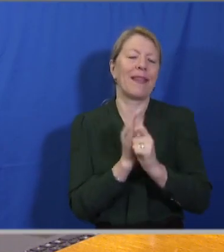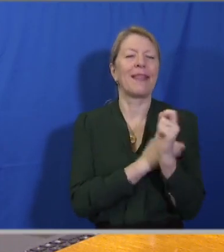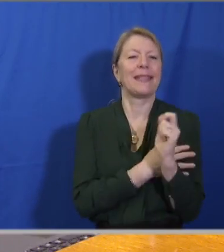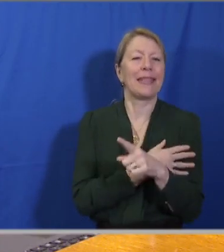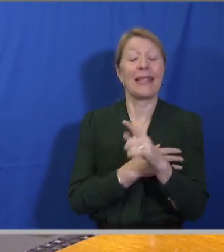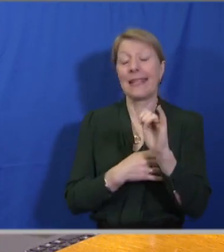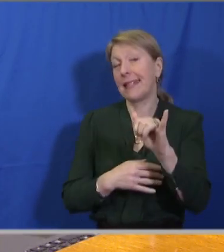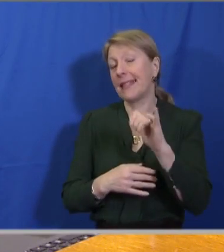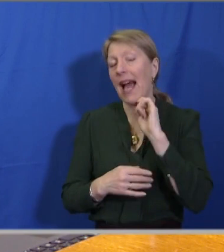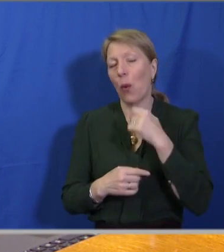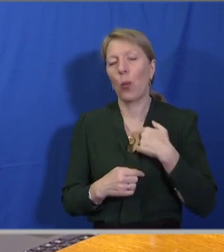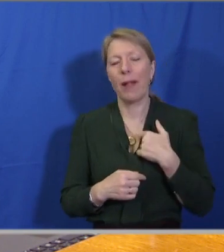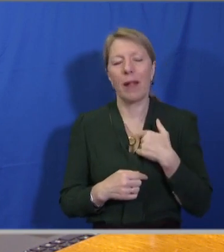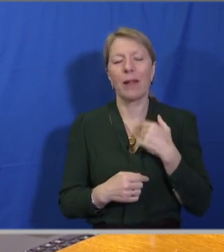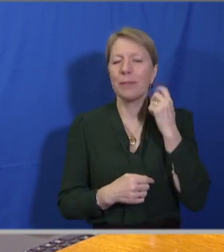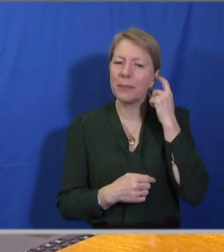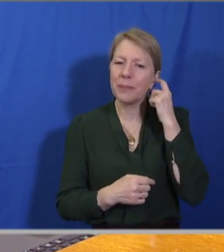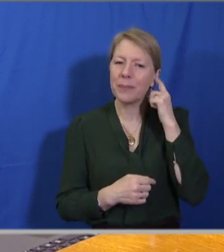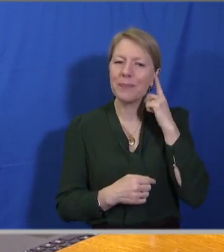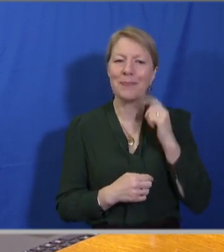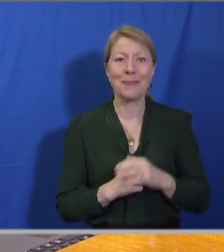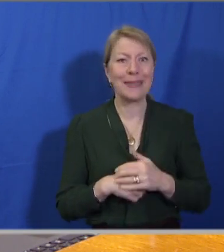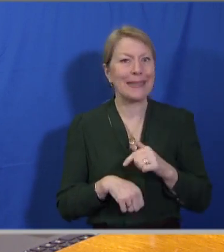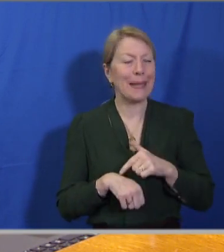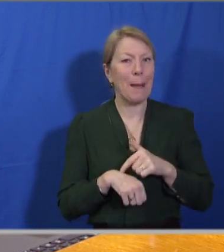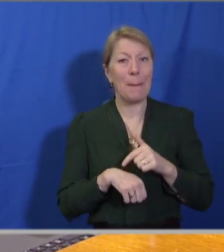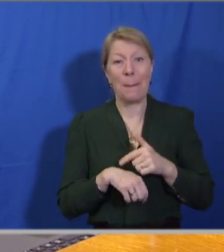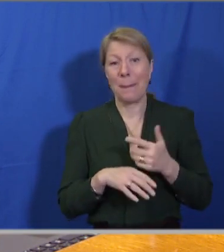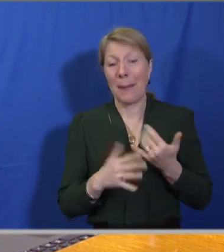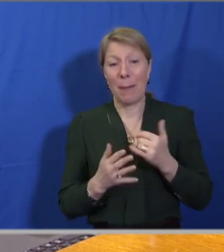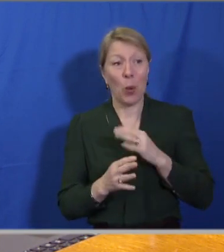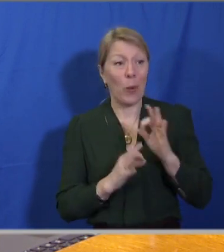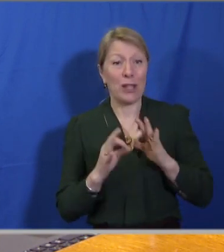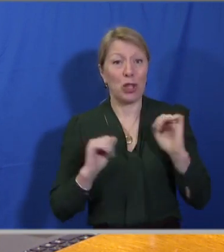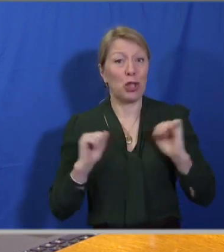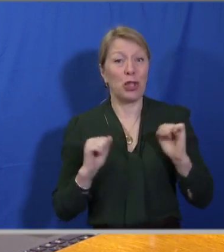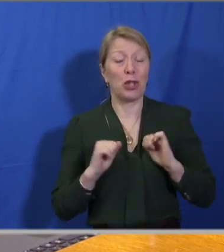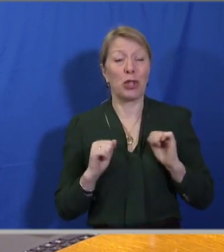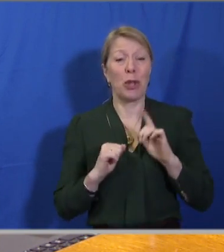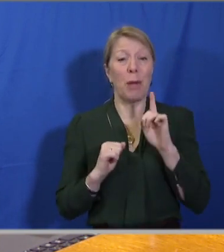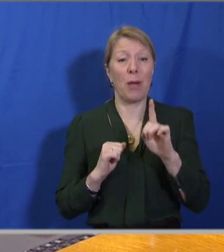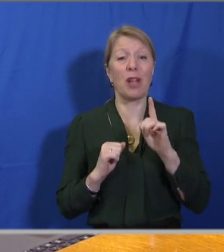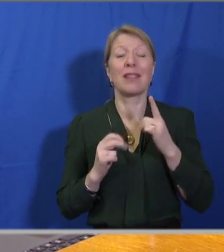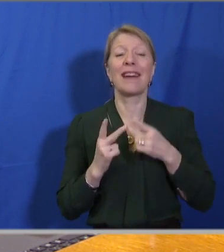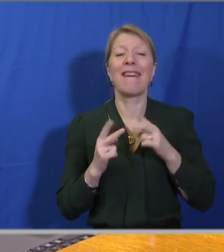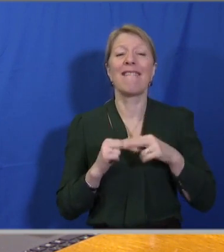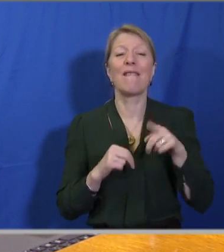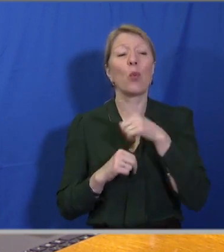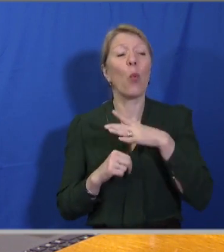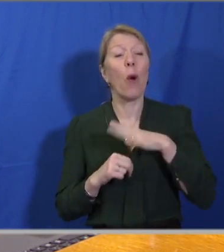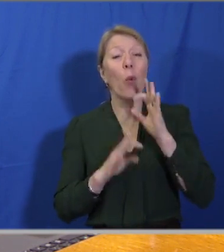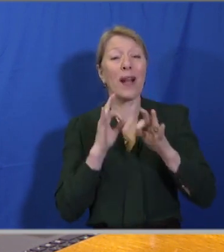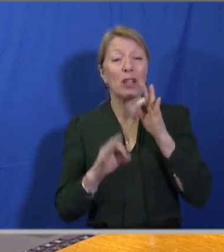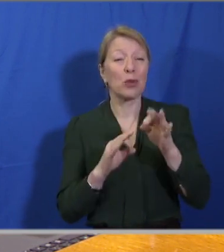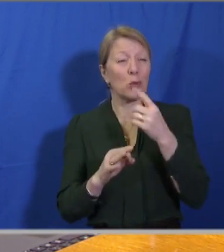as always, under pressure of time, but there may be questions that haven't been asked. But if members of the meeting want to forward questions, we'll forward those on to